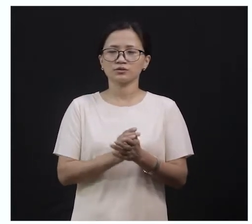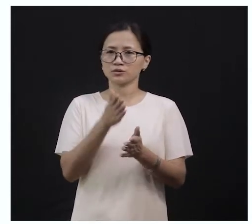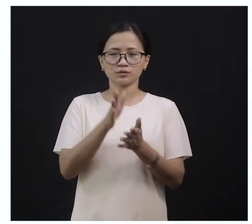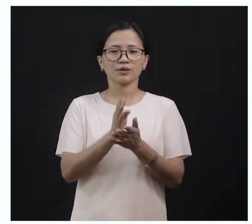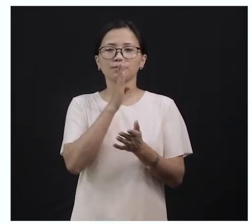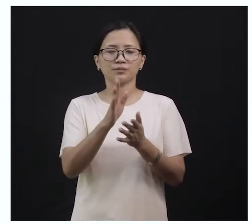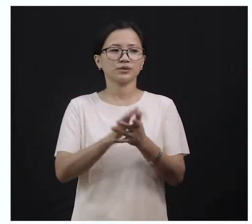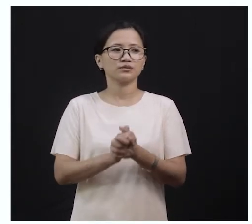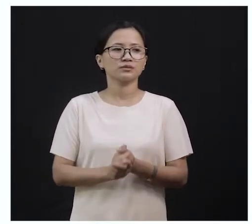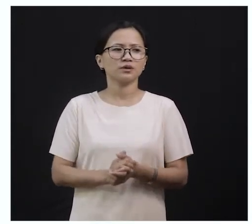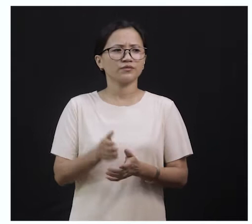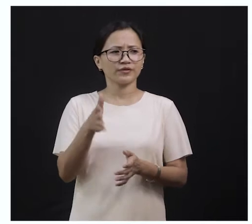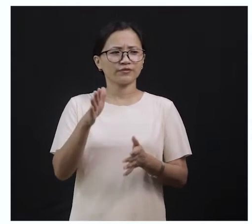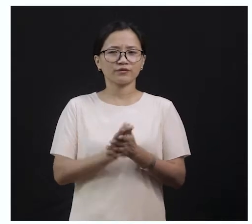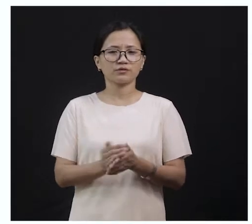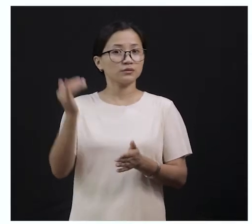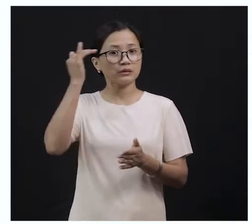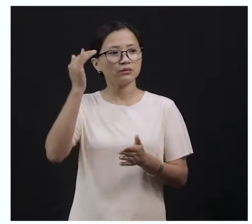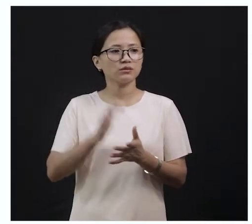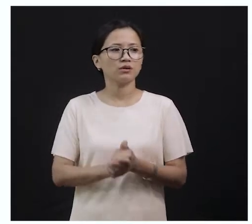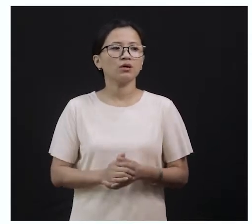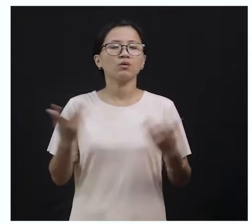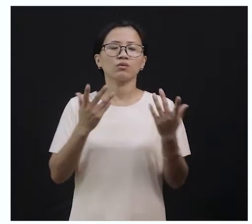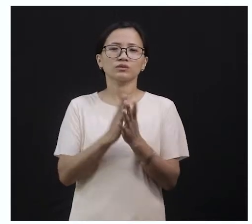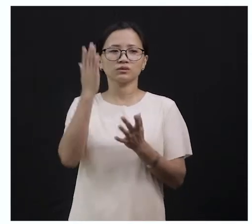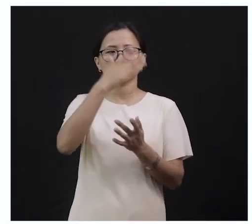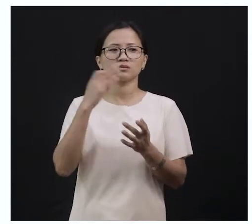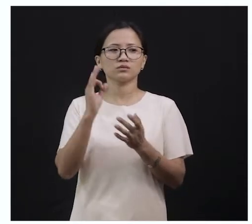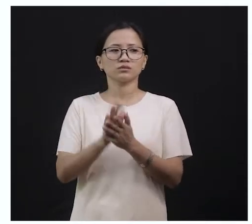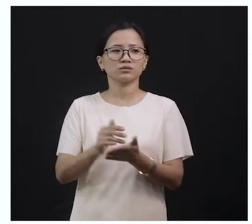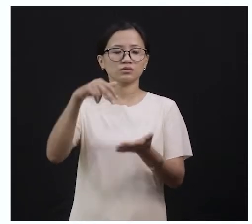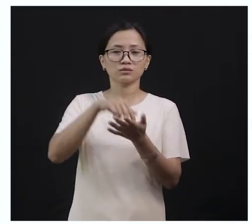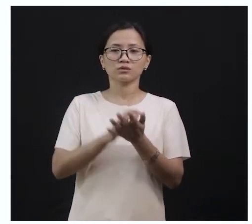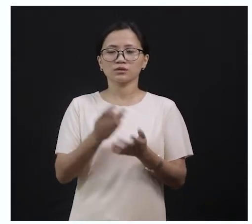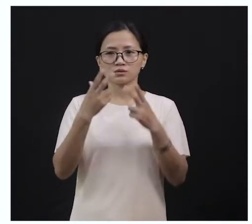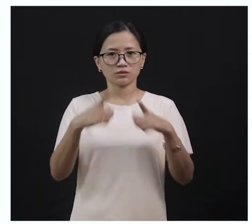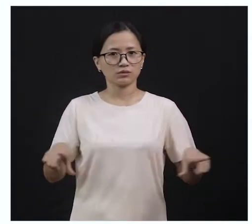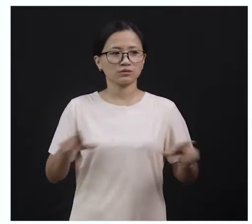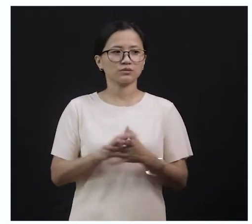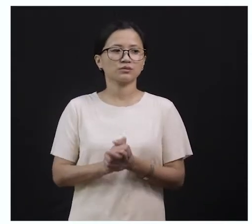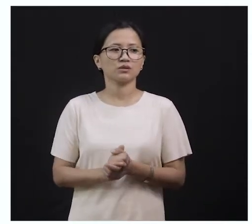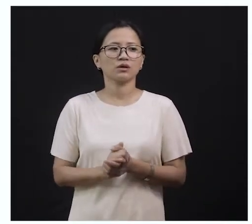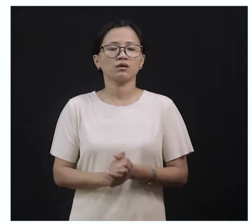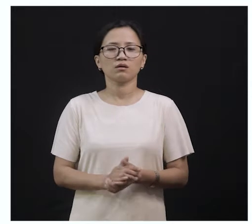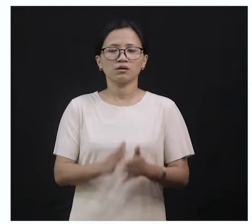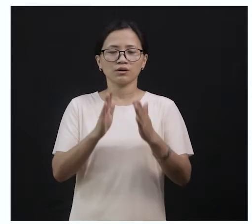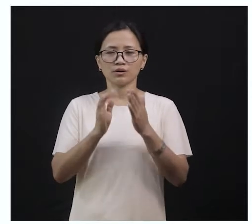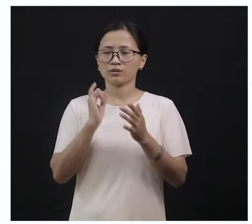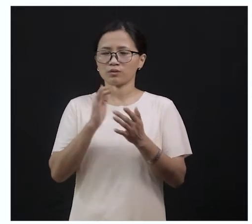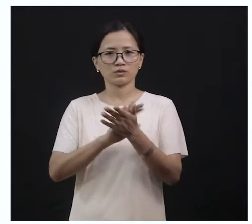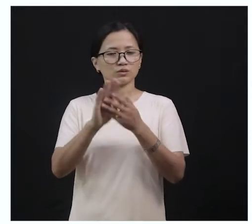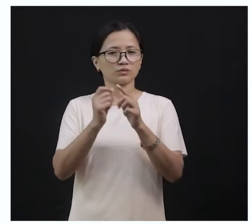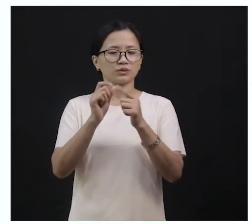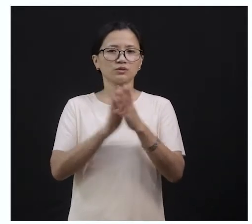I'd never have known what beauty I stood to lose. I hope my thank